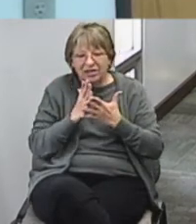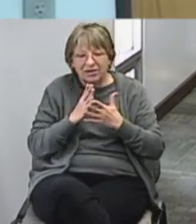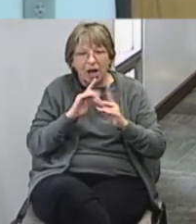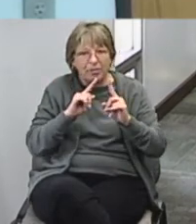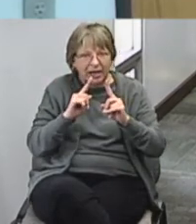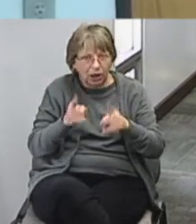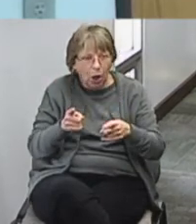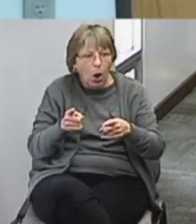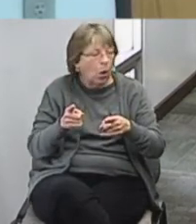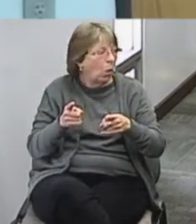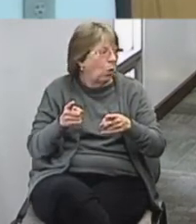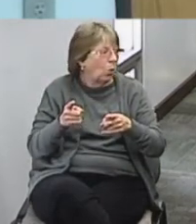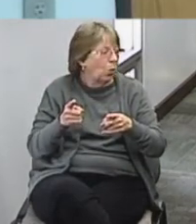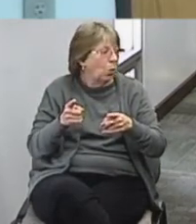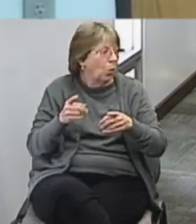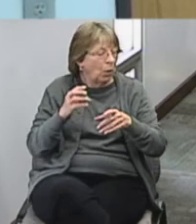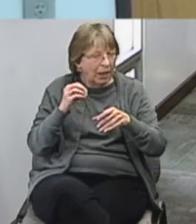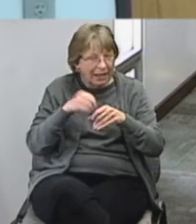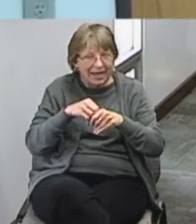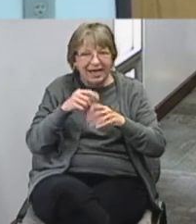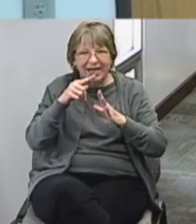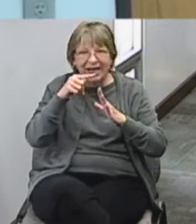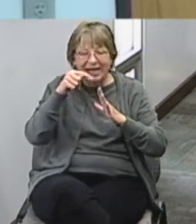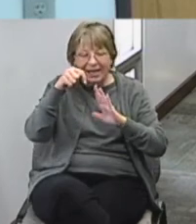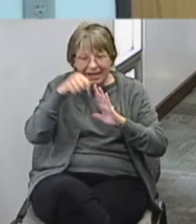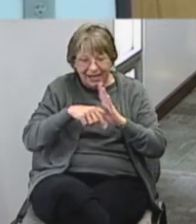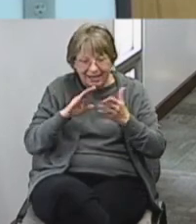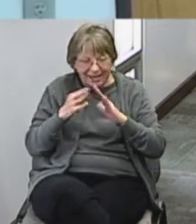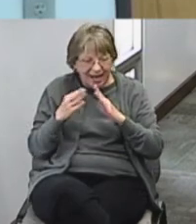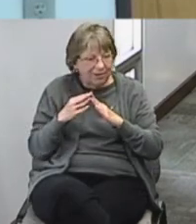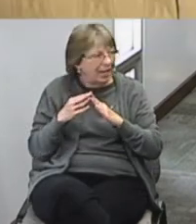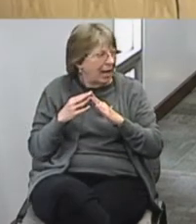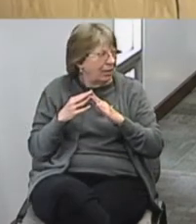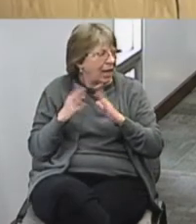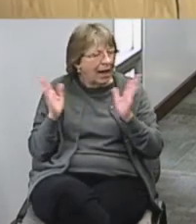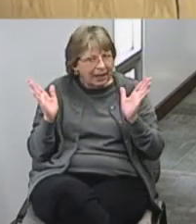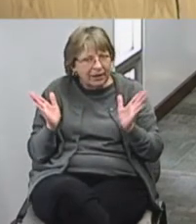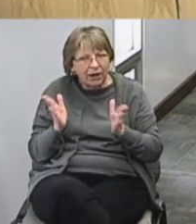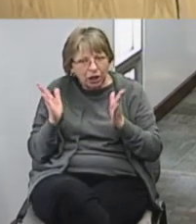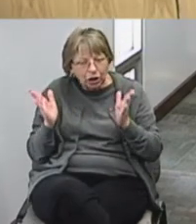path, like a bike path or whatever, then they're encouraged to take that